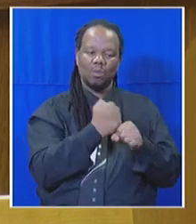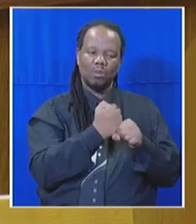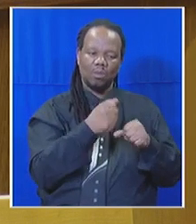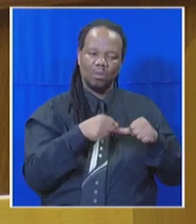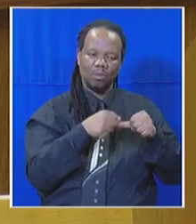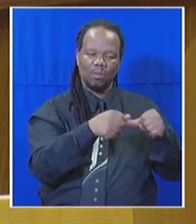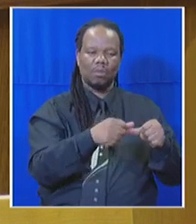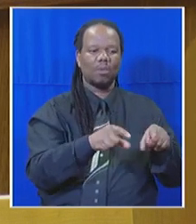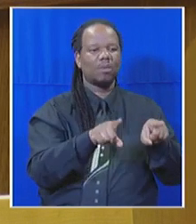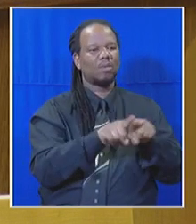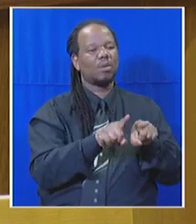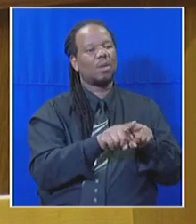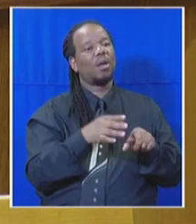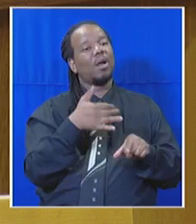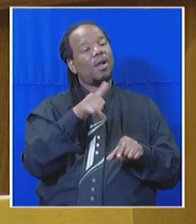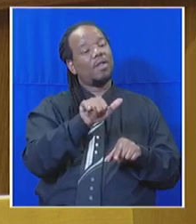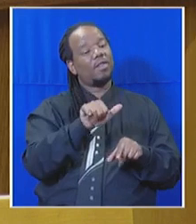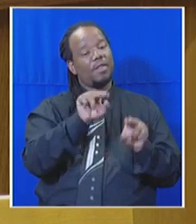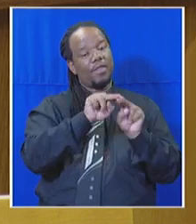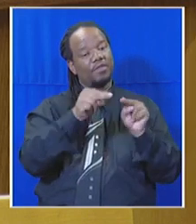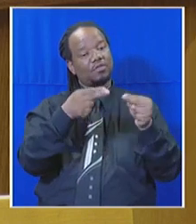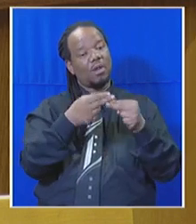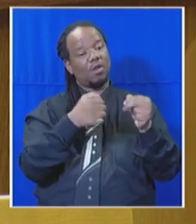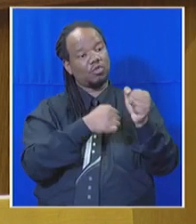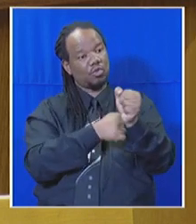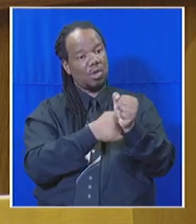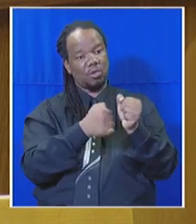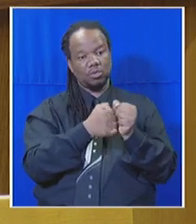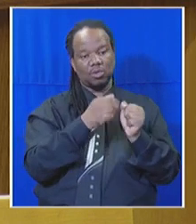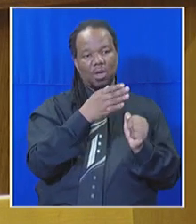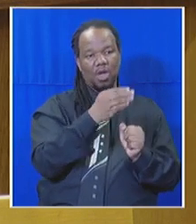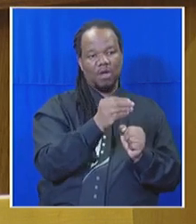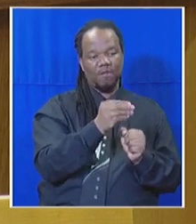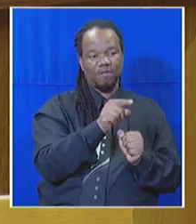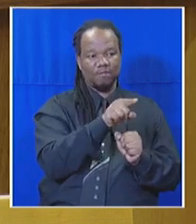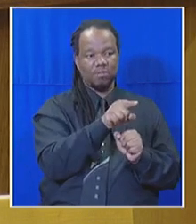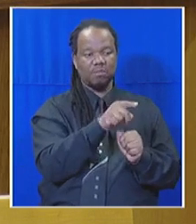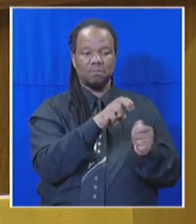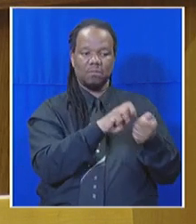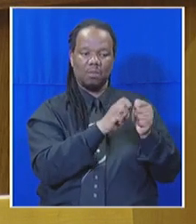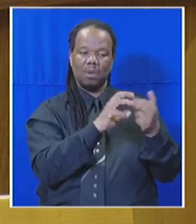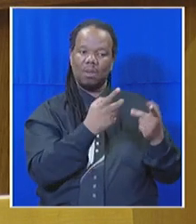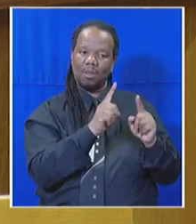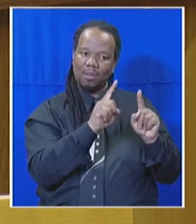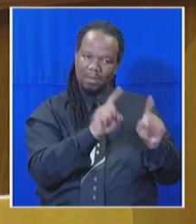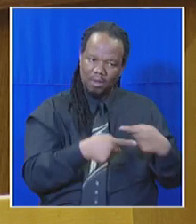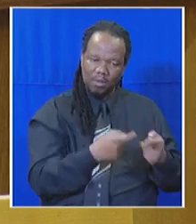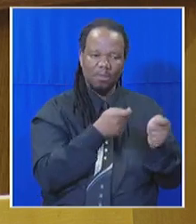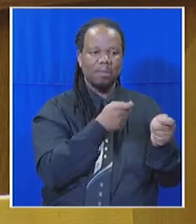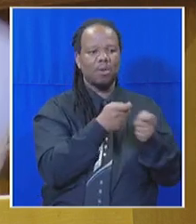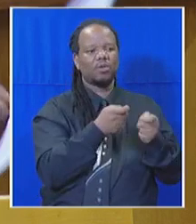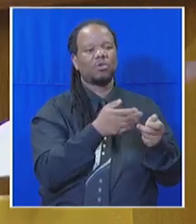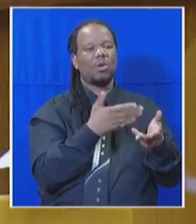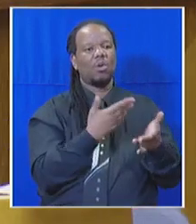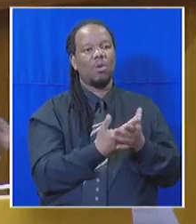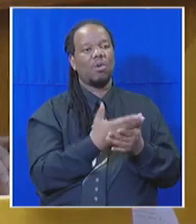overhaul the department organizational structure, which is impeding on the ability of the departments to adequately manage and control its